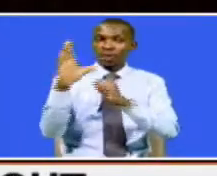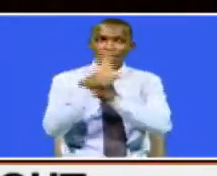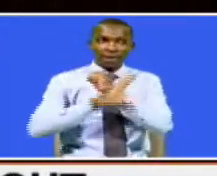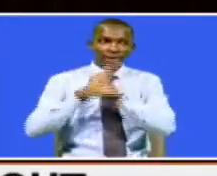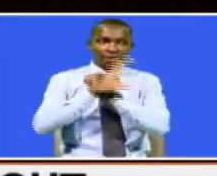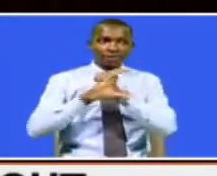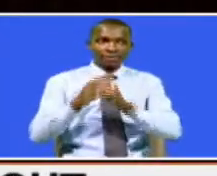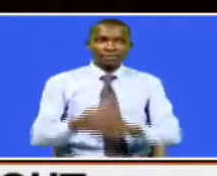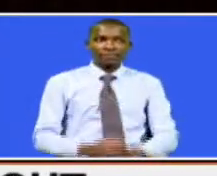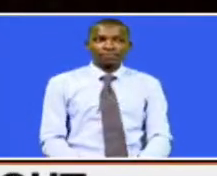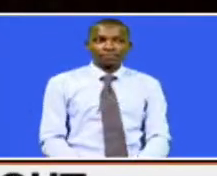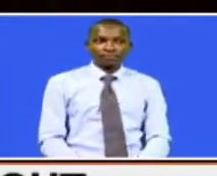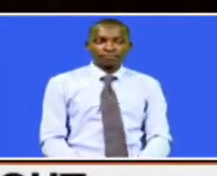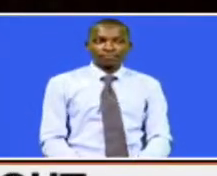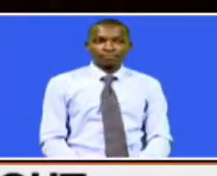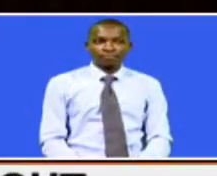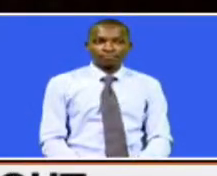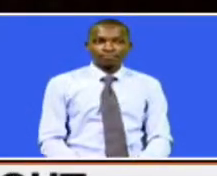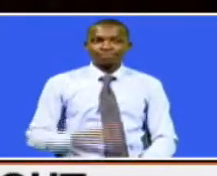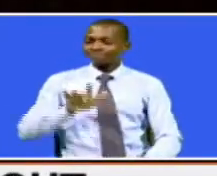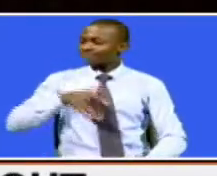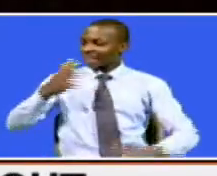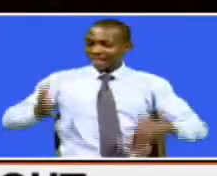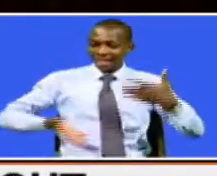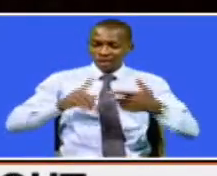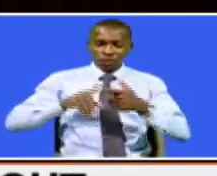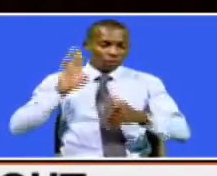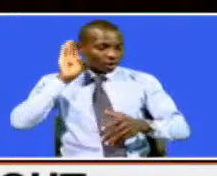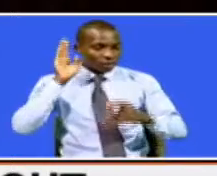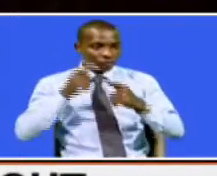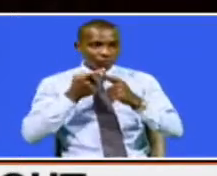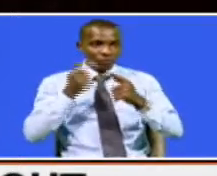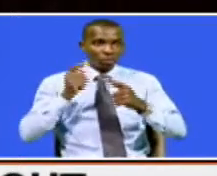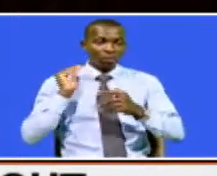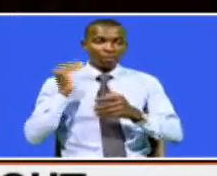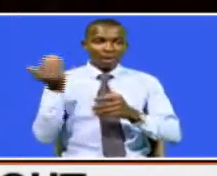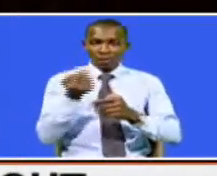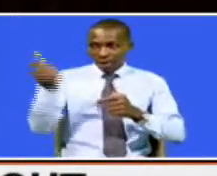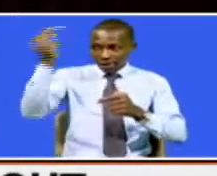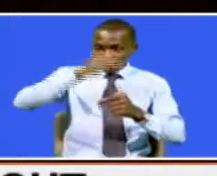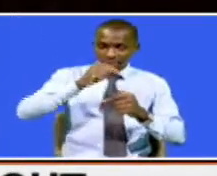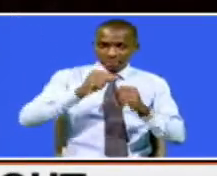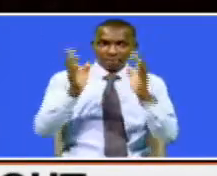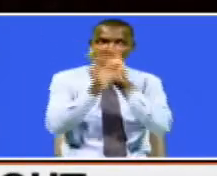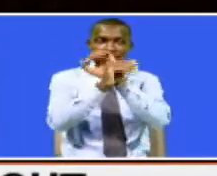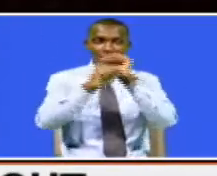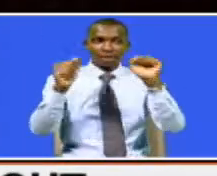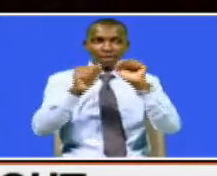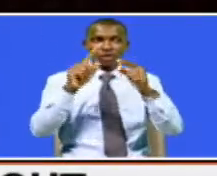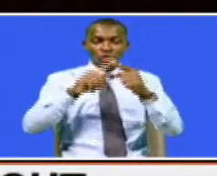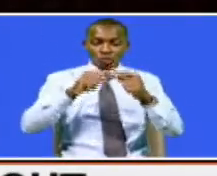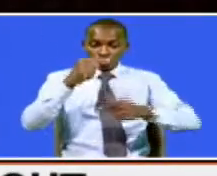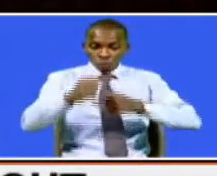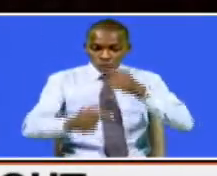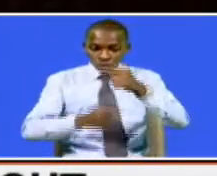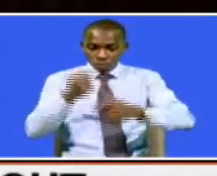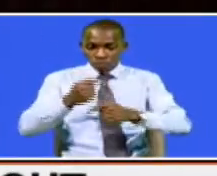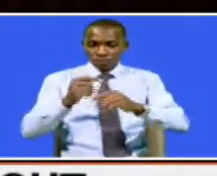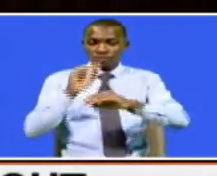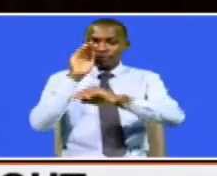was encouraged to hear from the Deputy President a commitment to respect the process and to continue to call